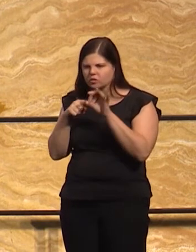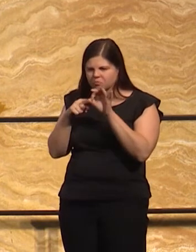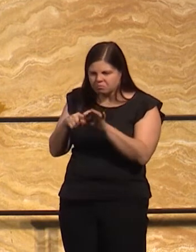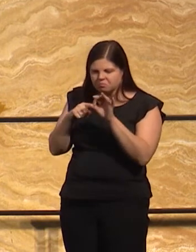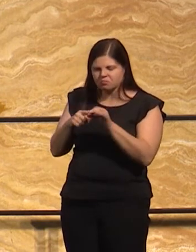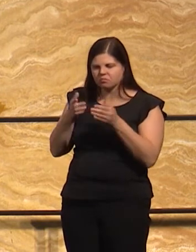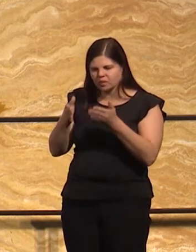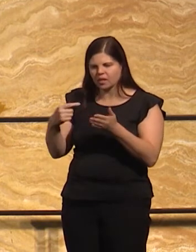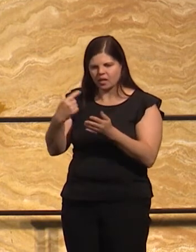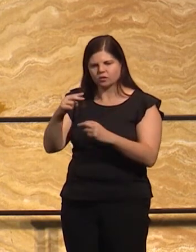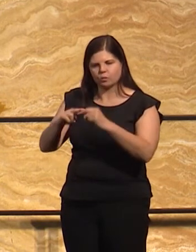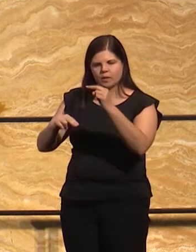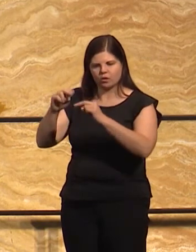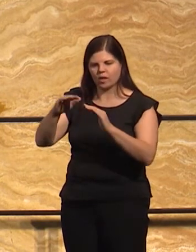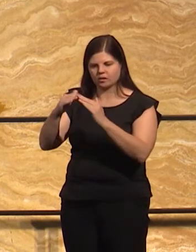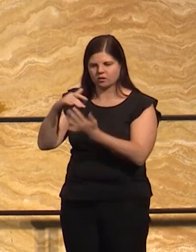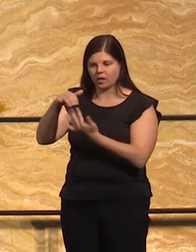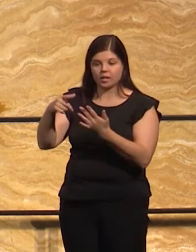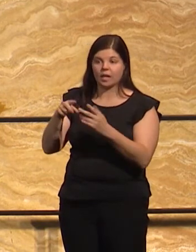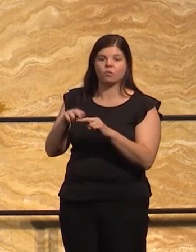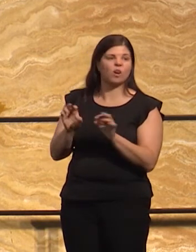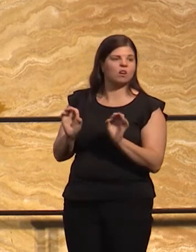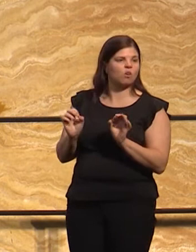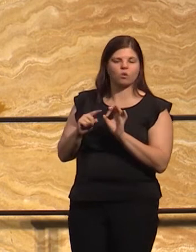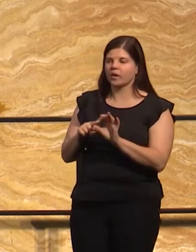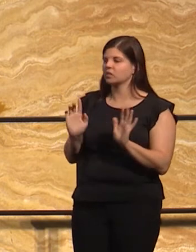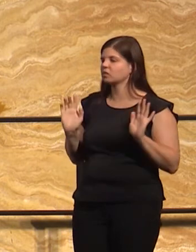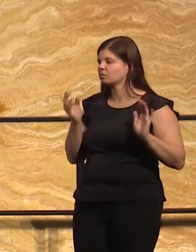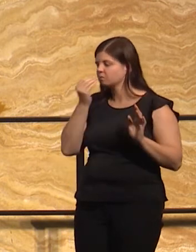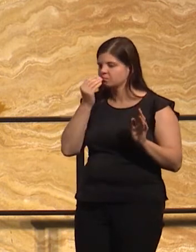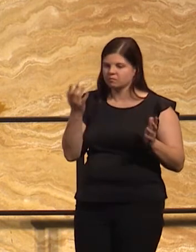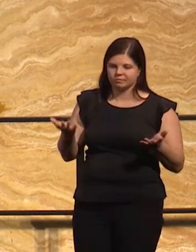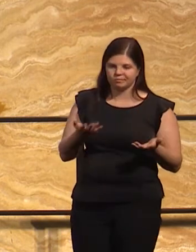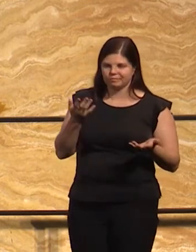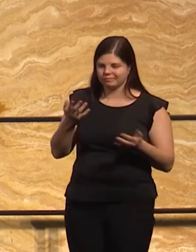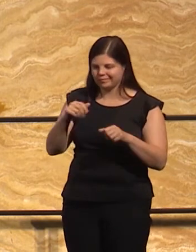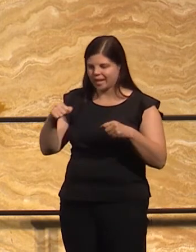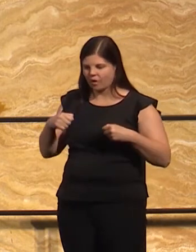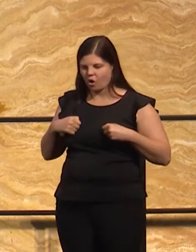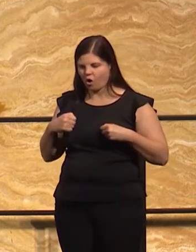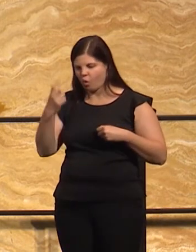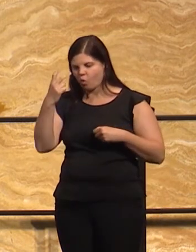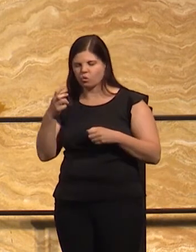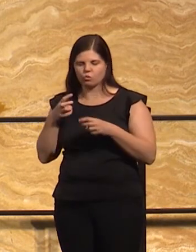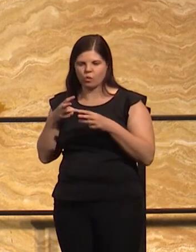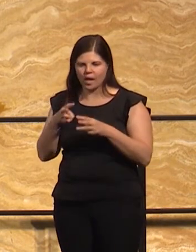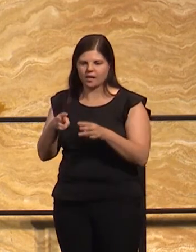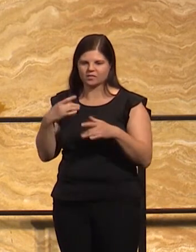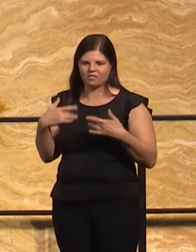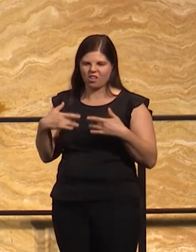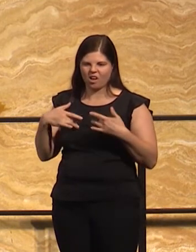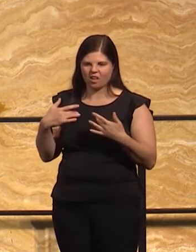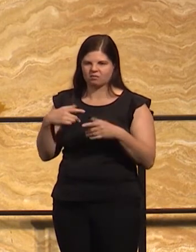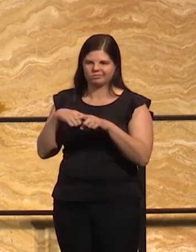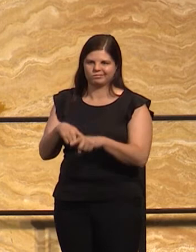works for them. The moment we're not doing that, we're simply imposing our own values and our own ways of life without getting buy-in